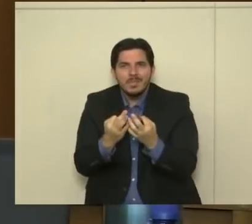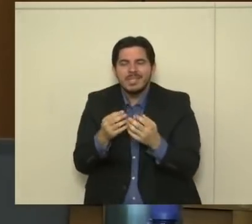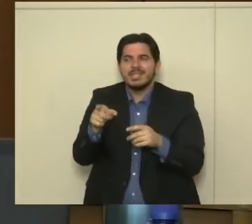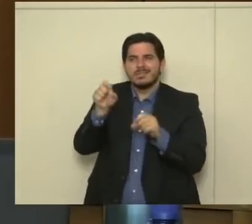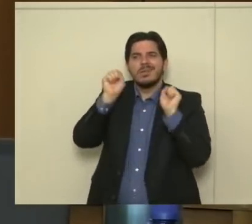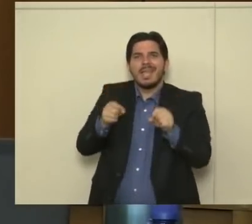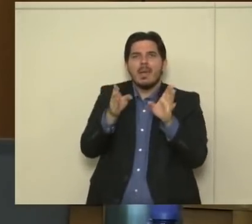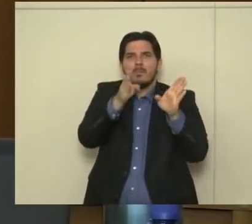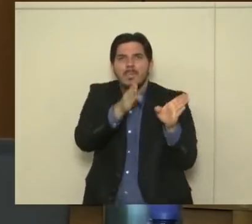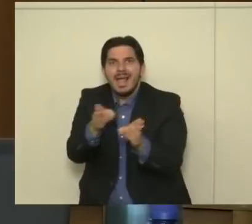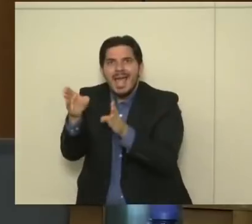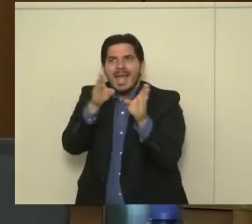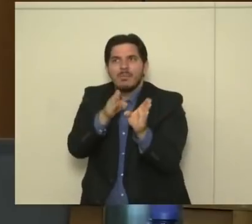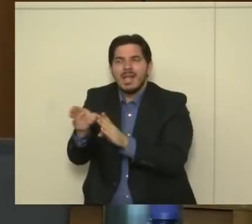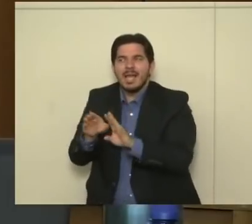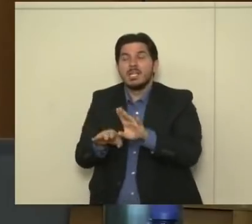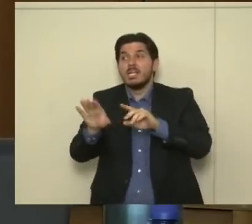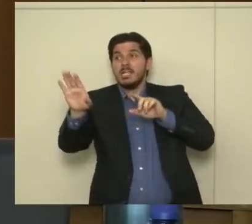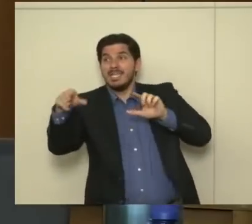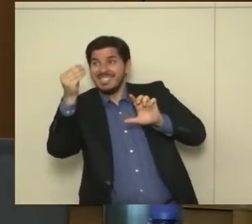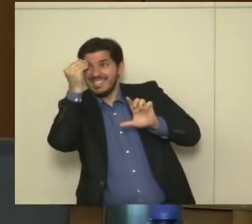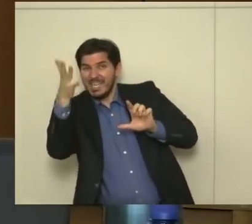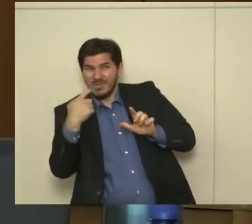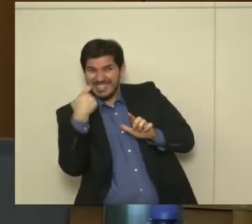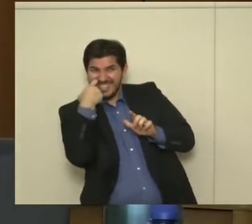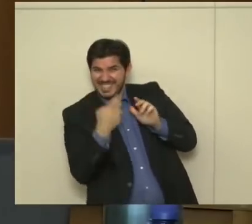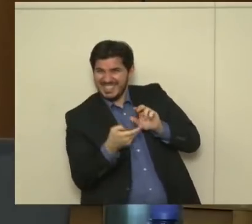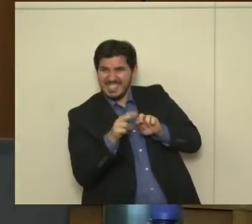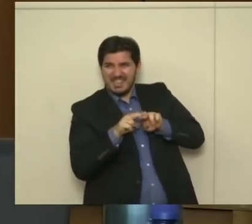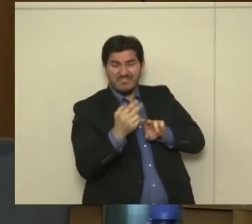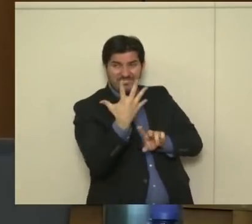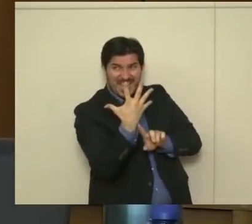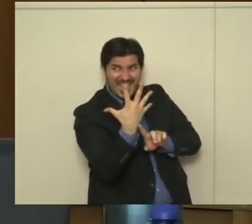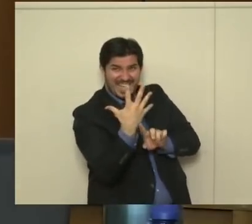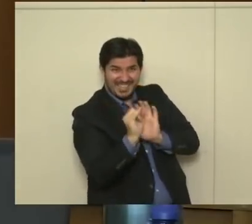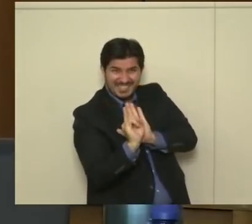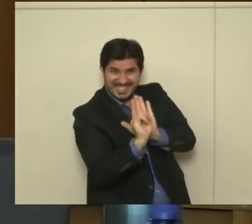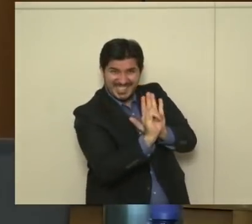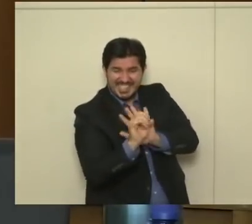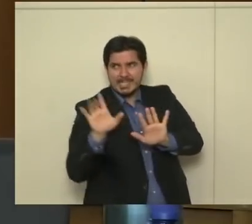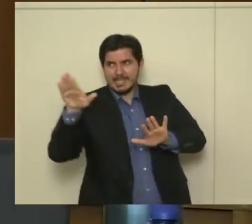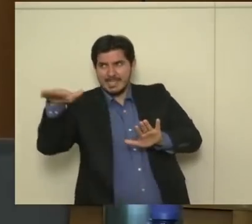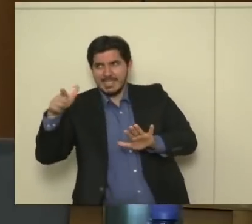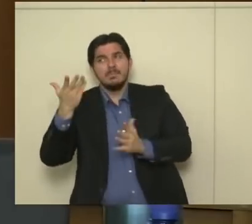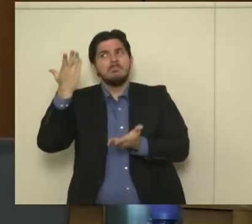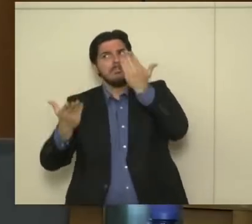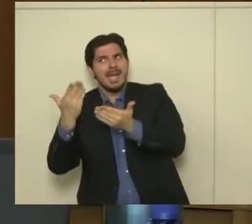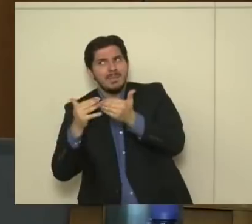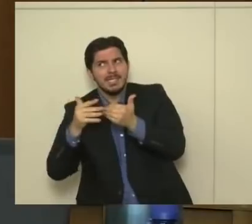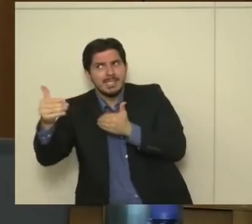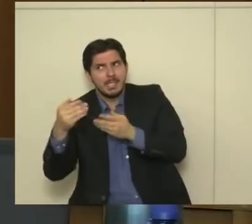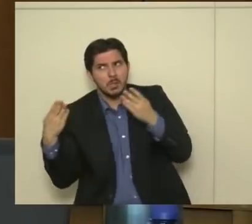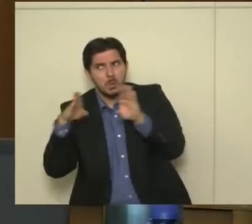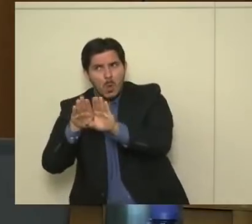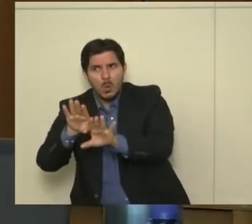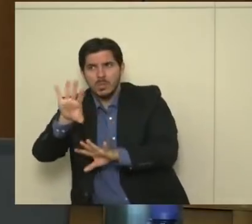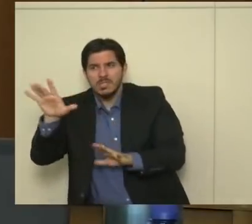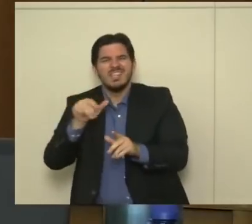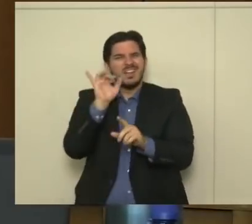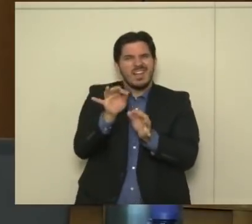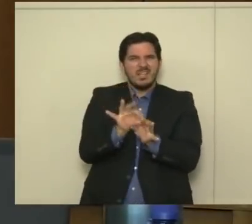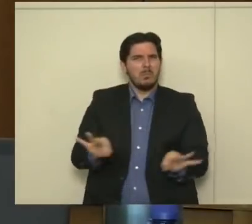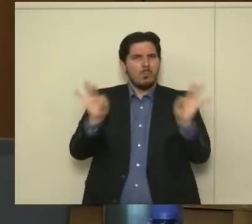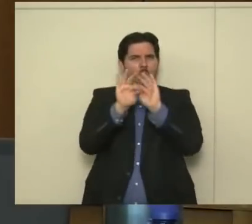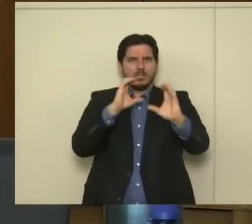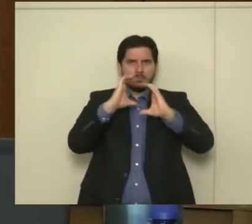planning. We know how difficult that's been as we've had to respond to the surges and waning of the virus. The certainty and planning